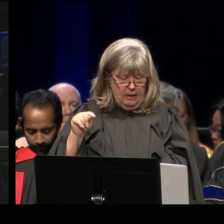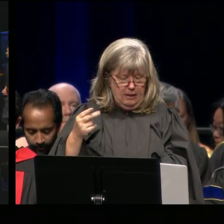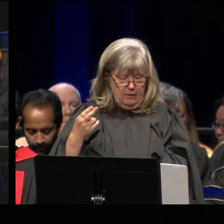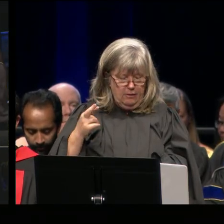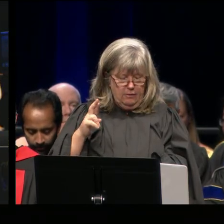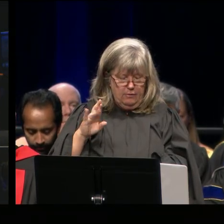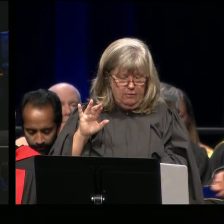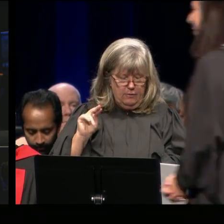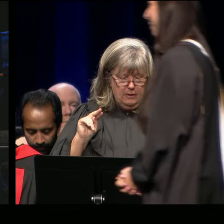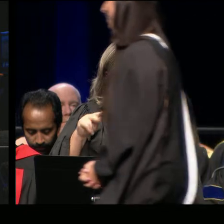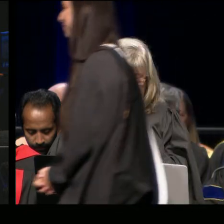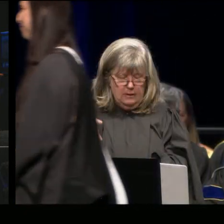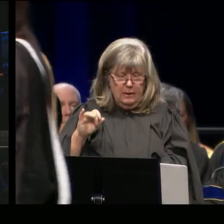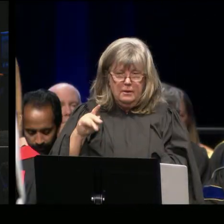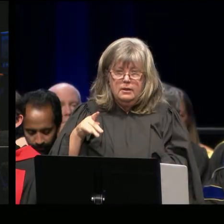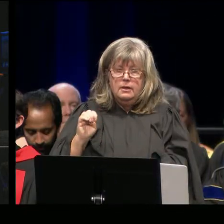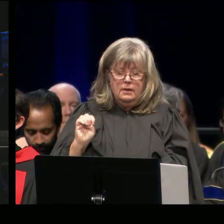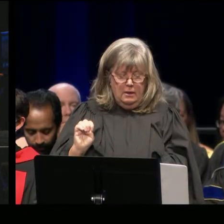Catherine Pipe.